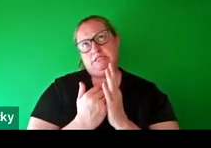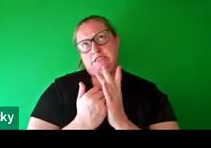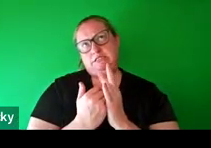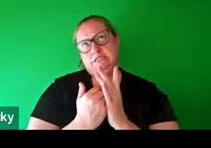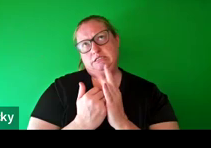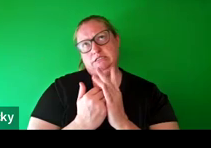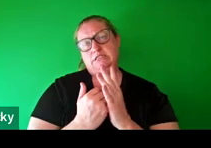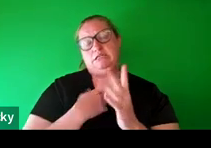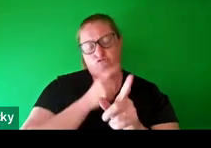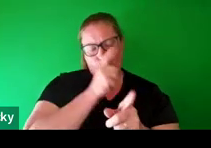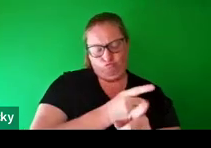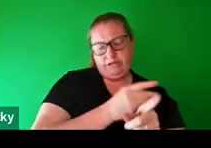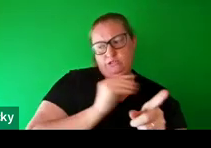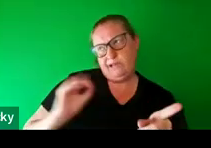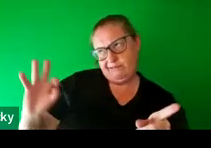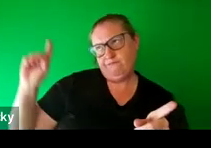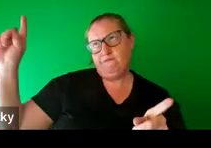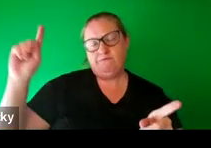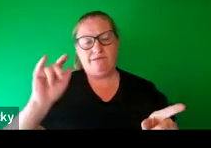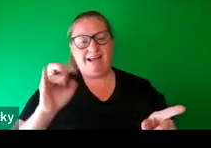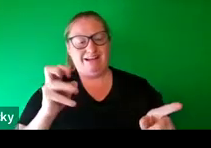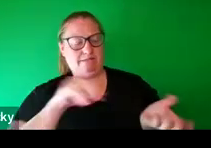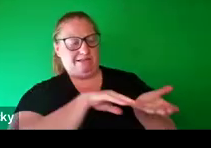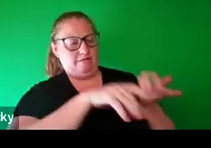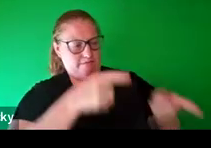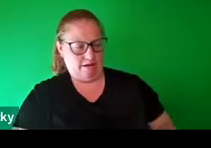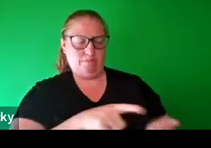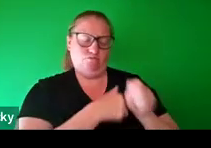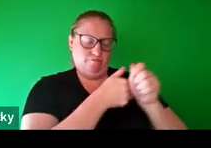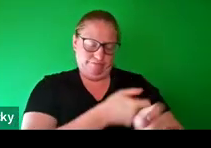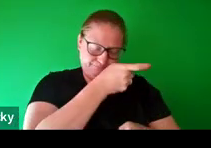get questioned by the administrative law judge. So that's number one. So I think contracts has a place